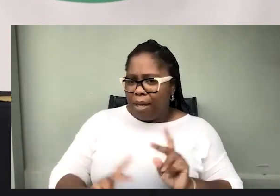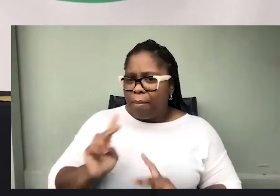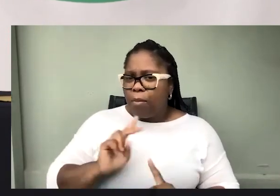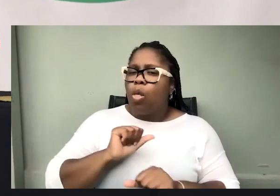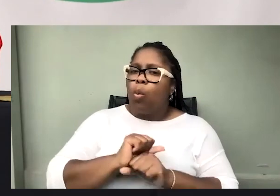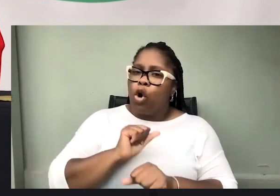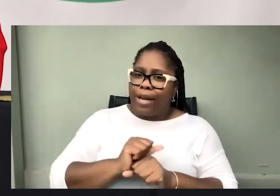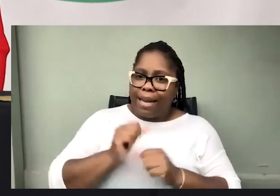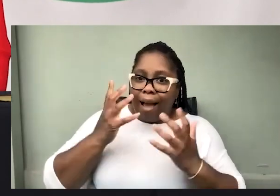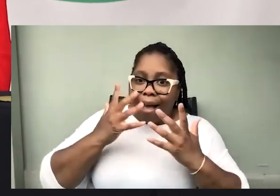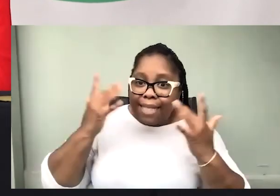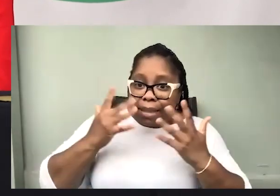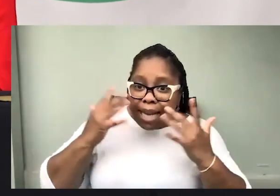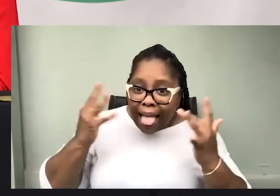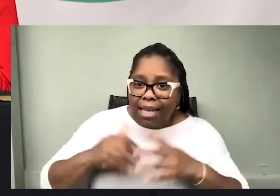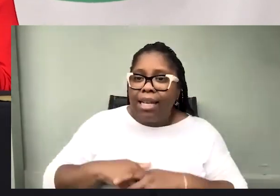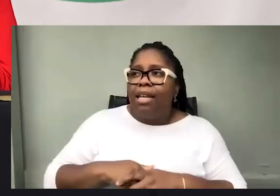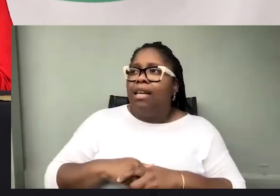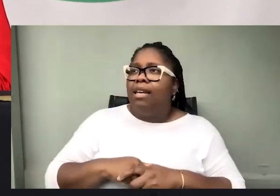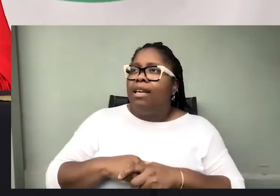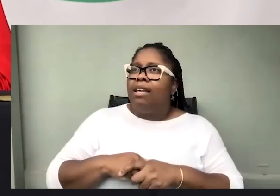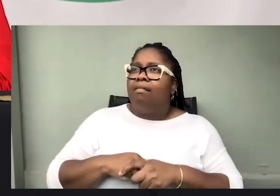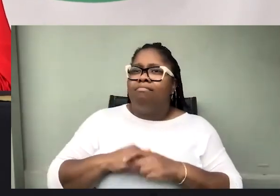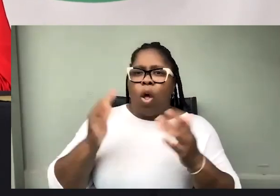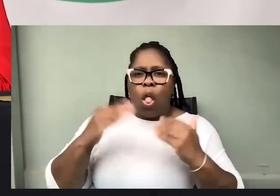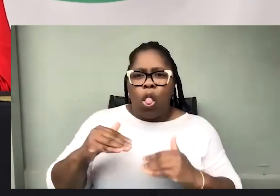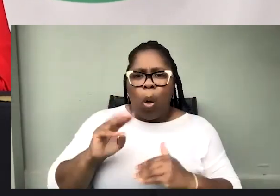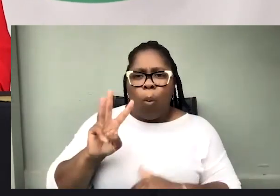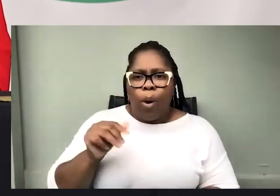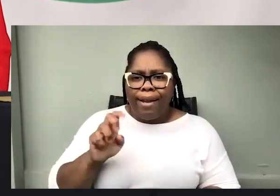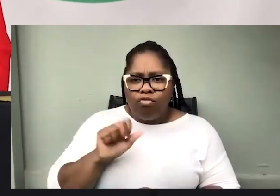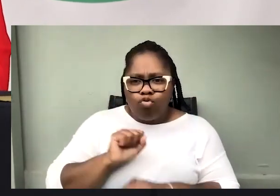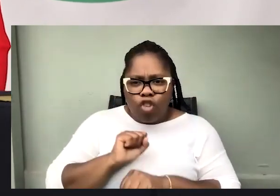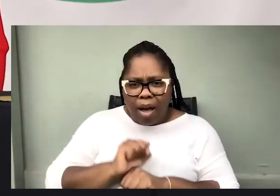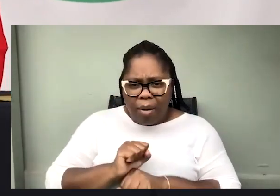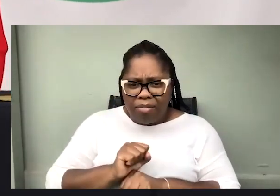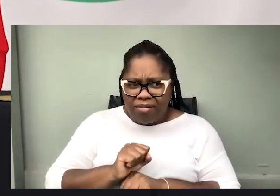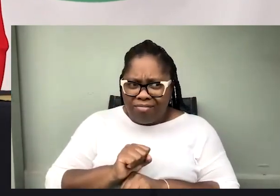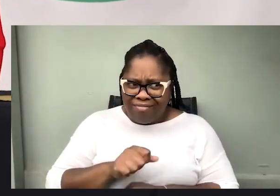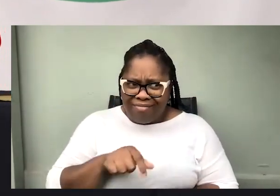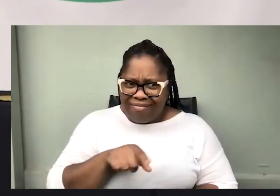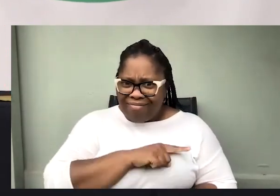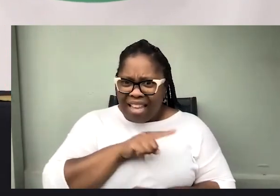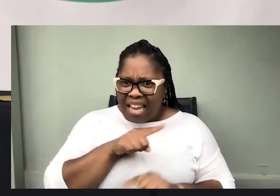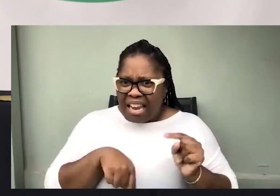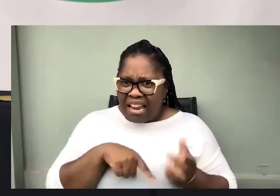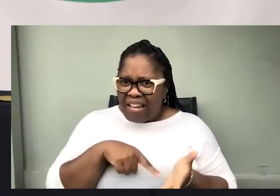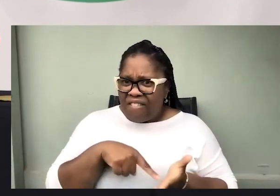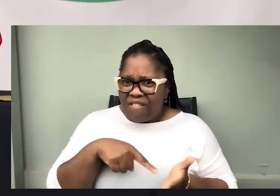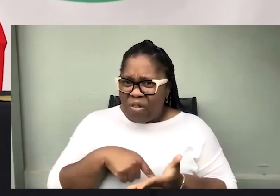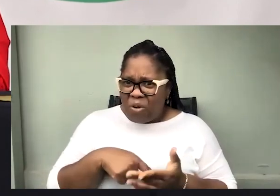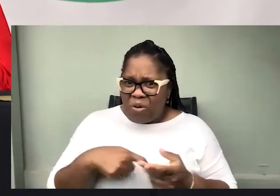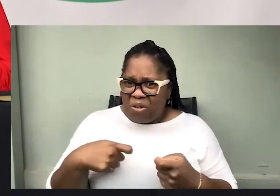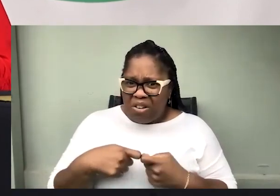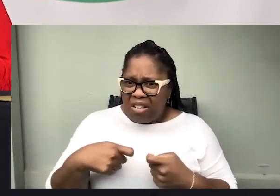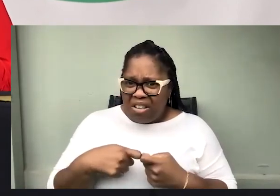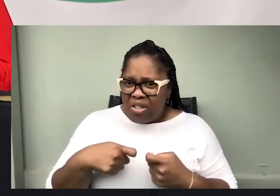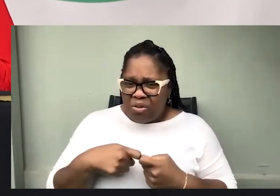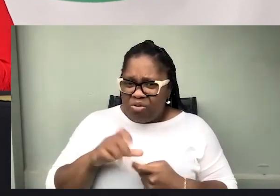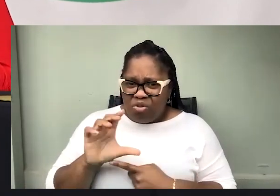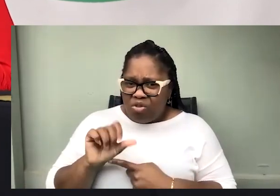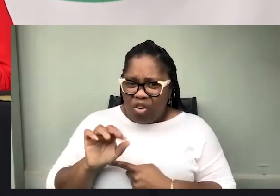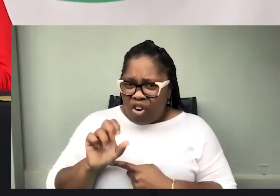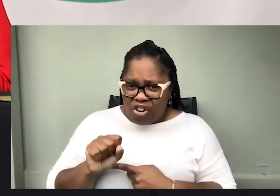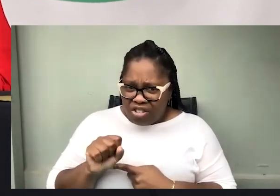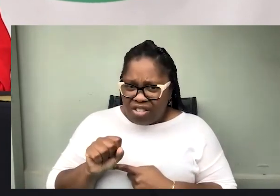in hospitality, who are working in low-wage jobs, they're not in the market anytime soon for vehicles